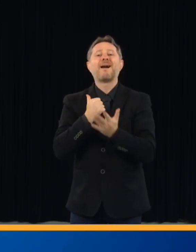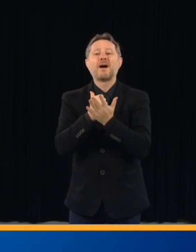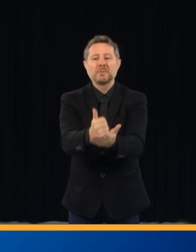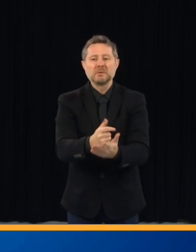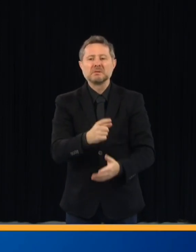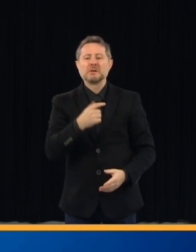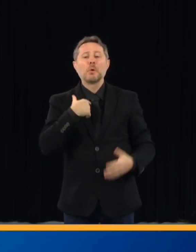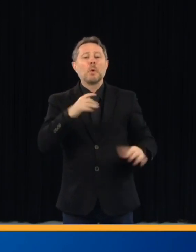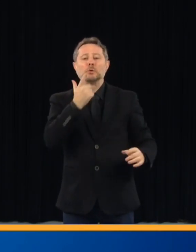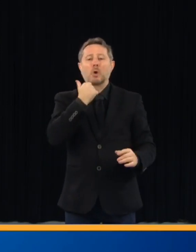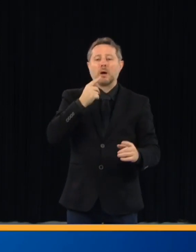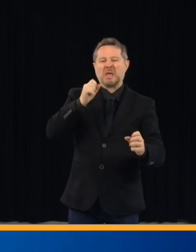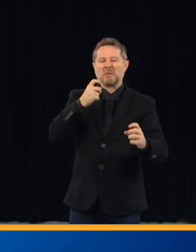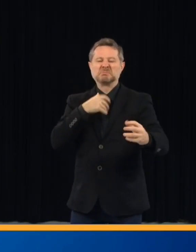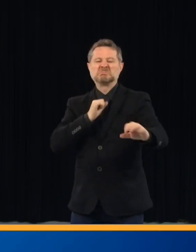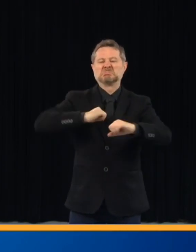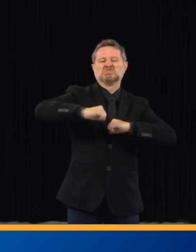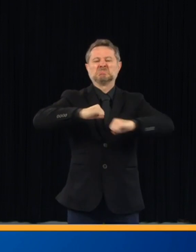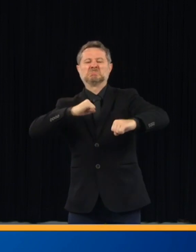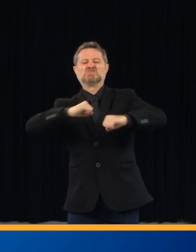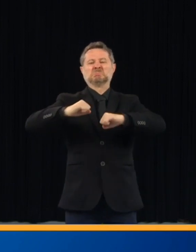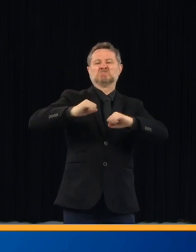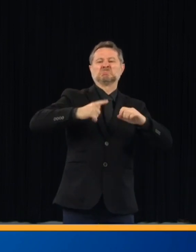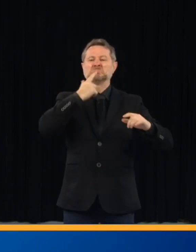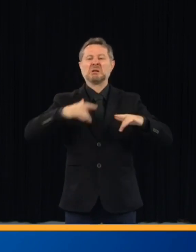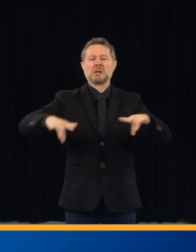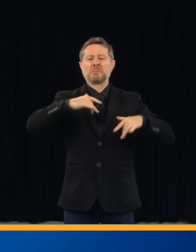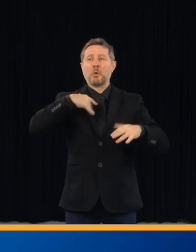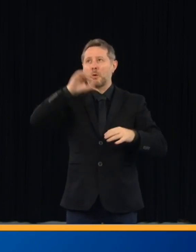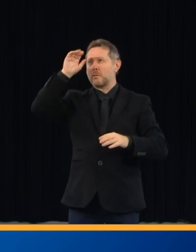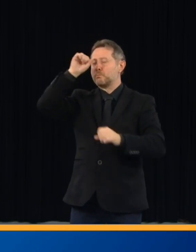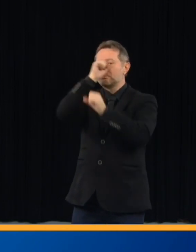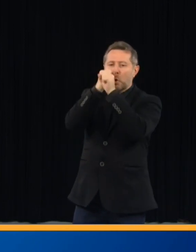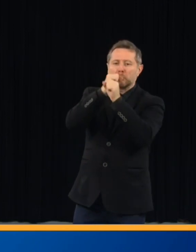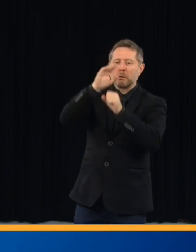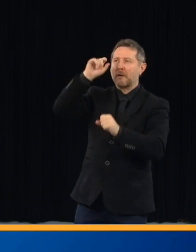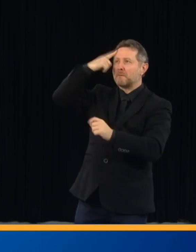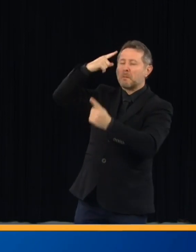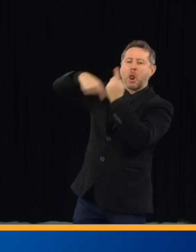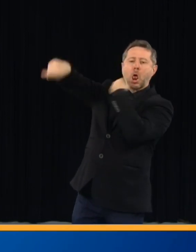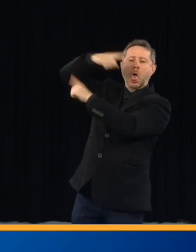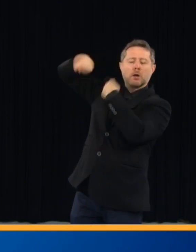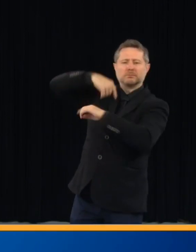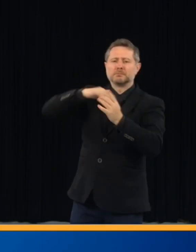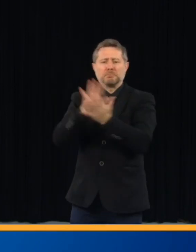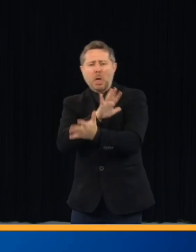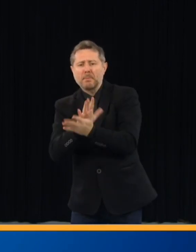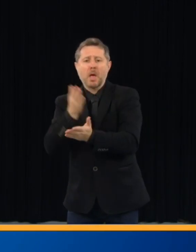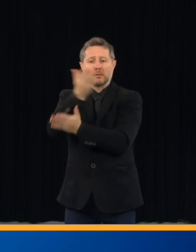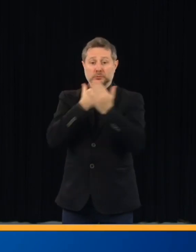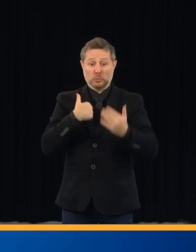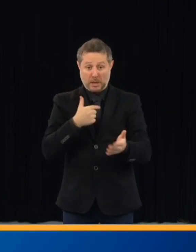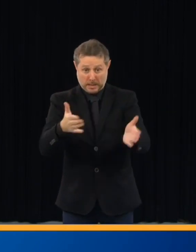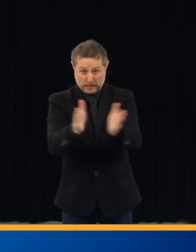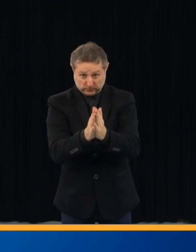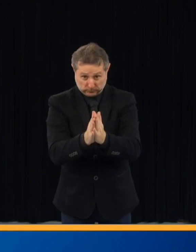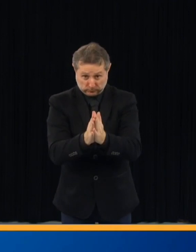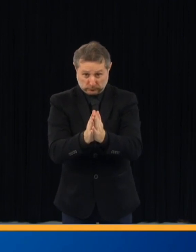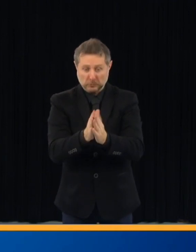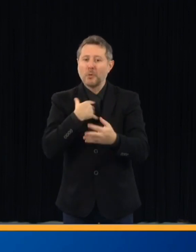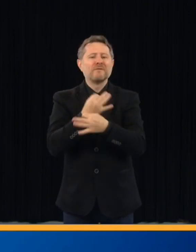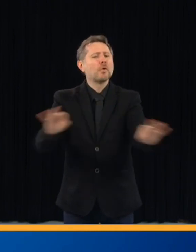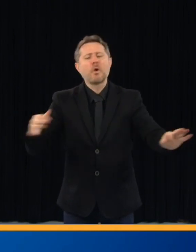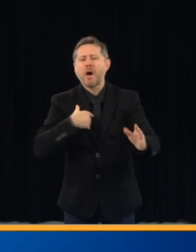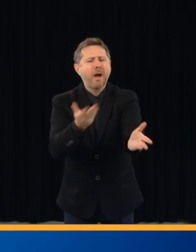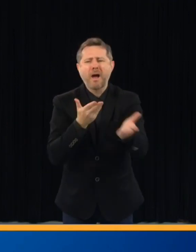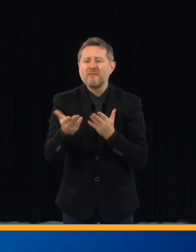tape, and we'll finance. We're not asking for a favor from these businesses. We'll finance what you need in